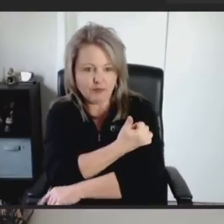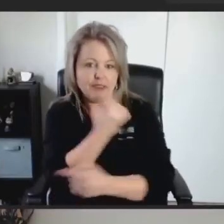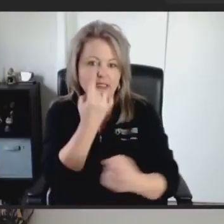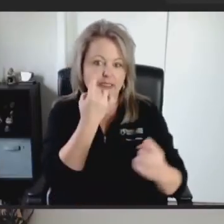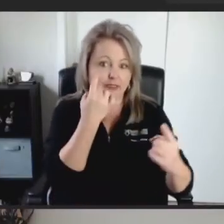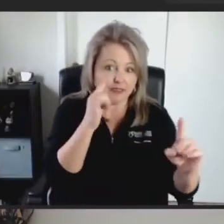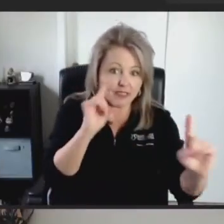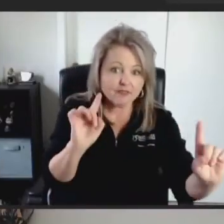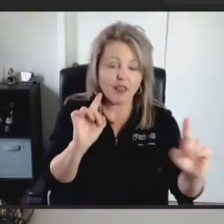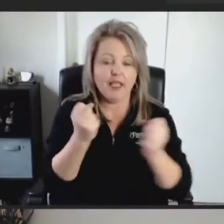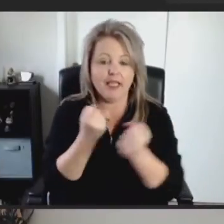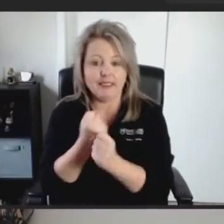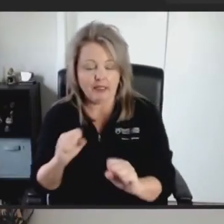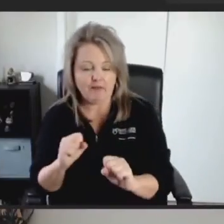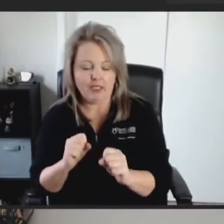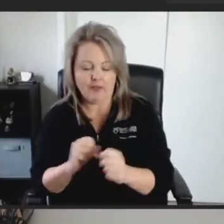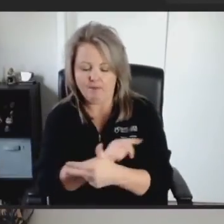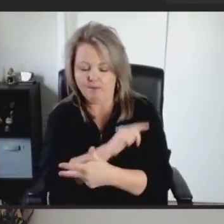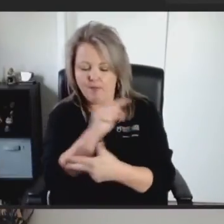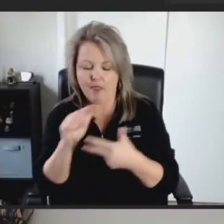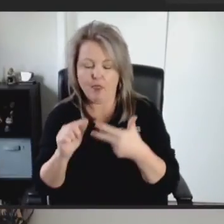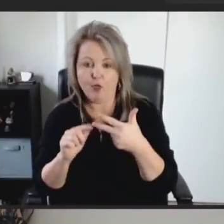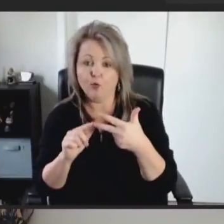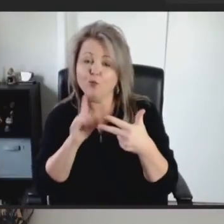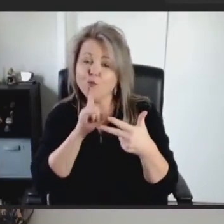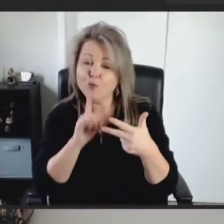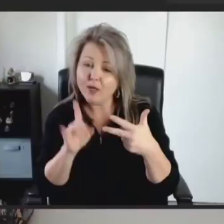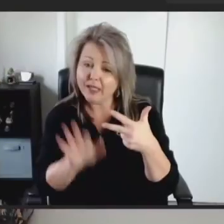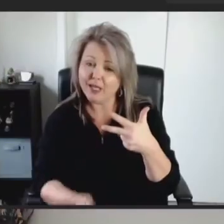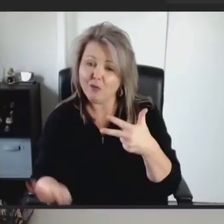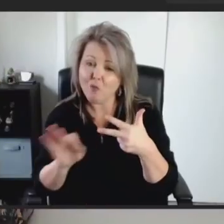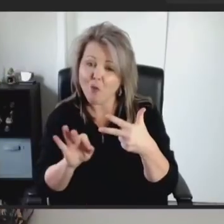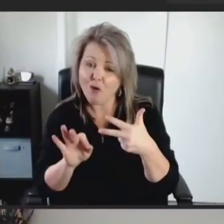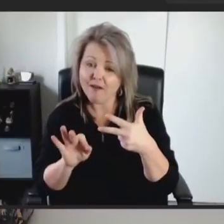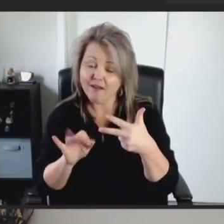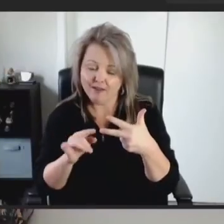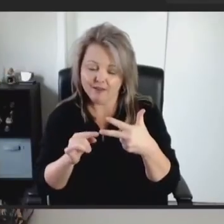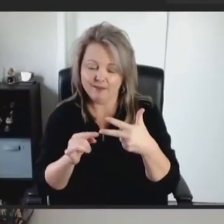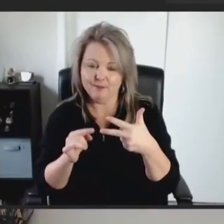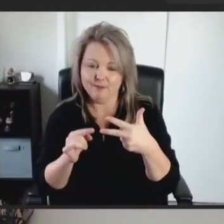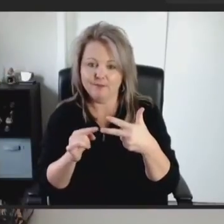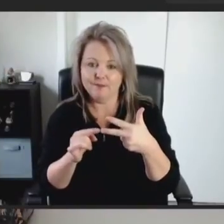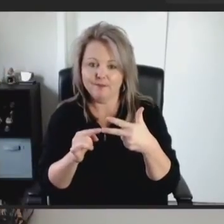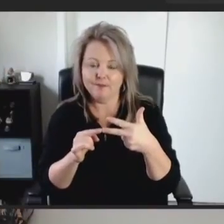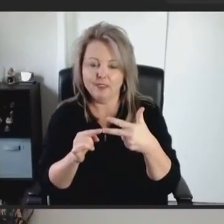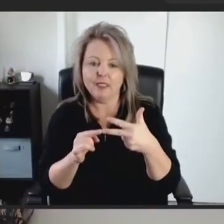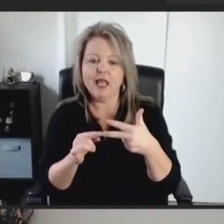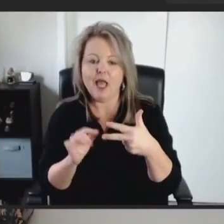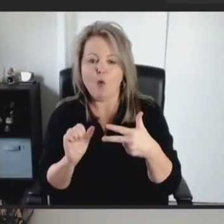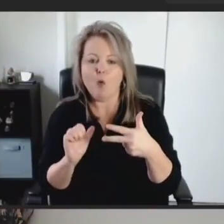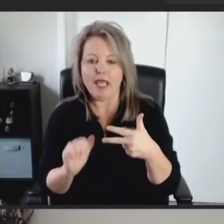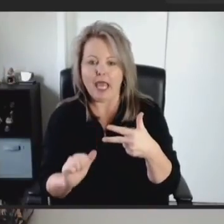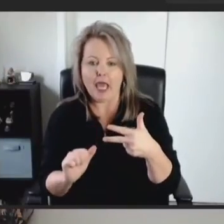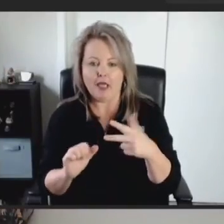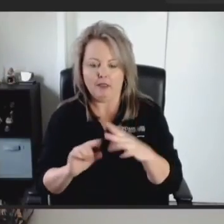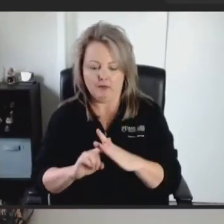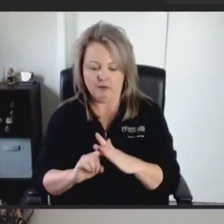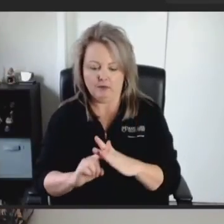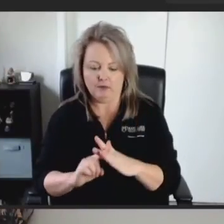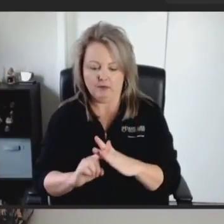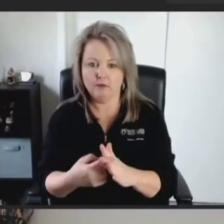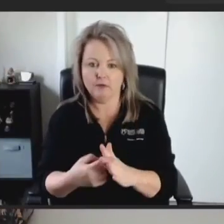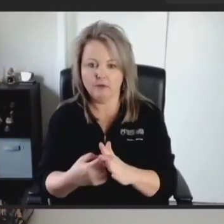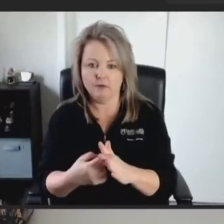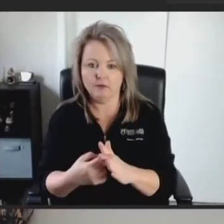then the third bucket, which is really important, is that it's something that we can implement. So these logistics